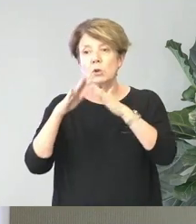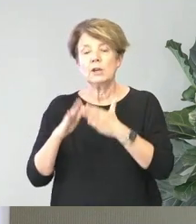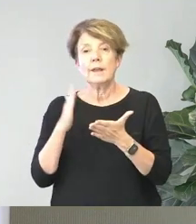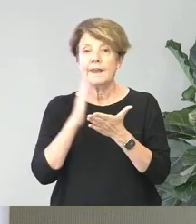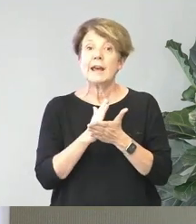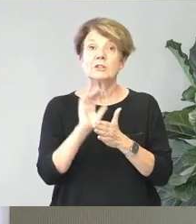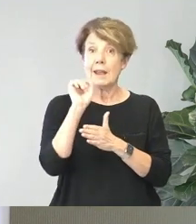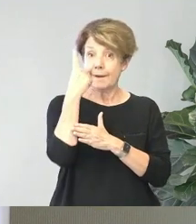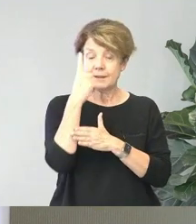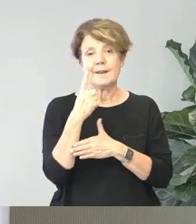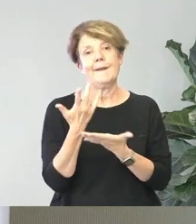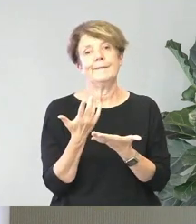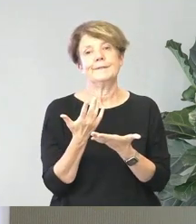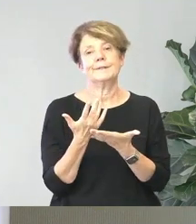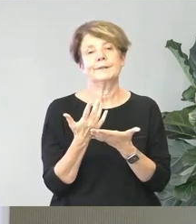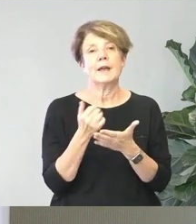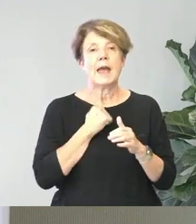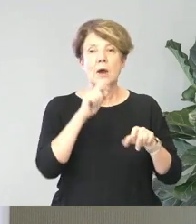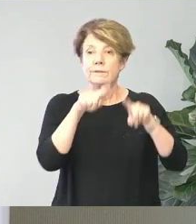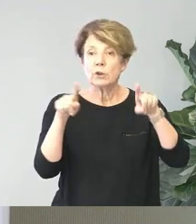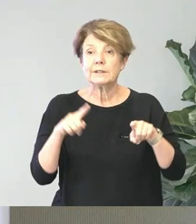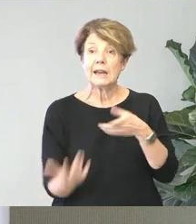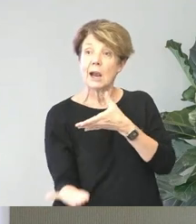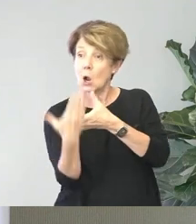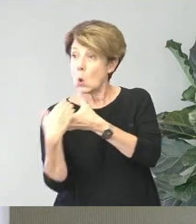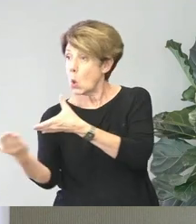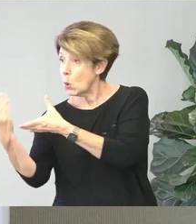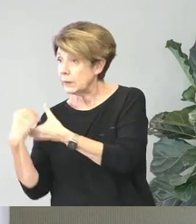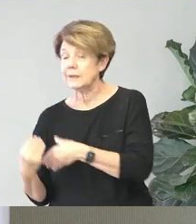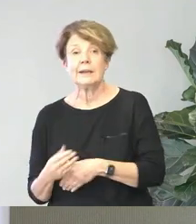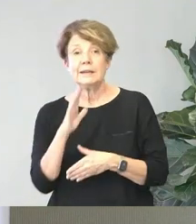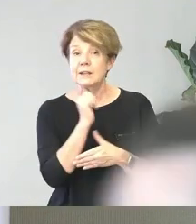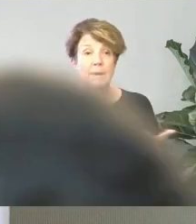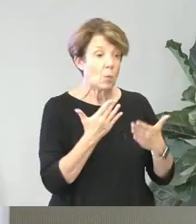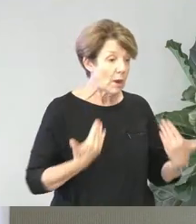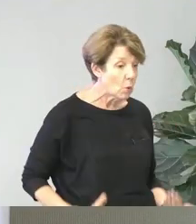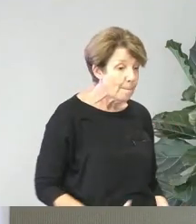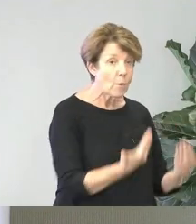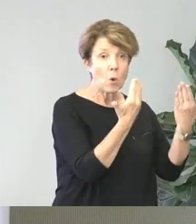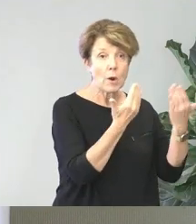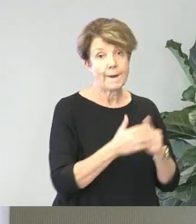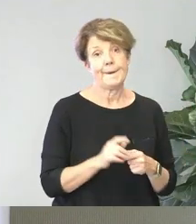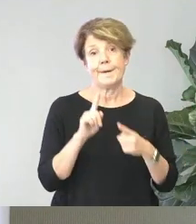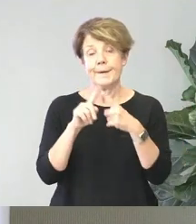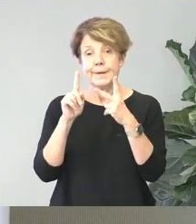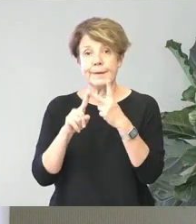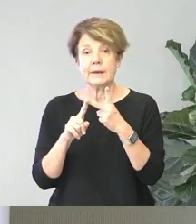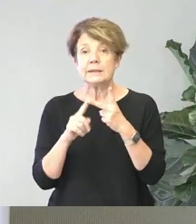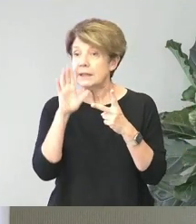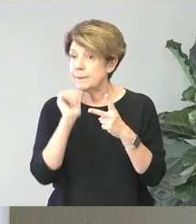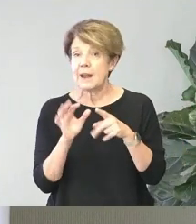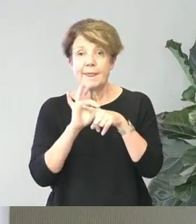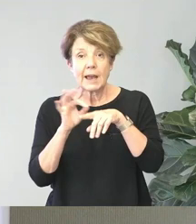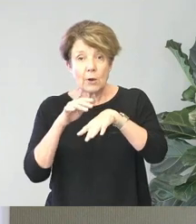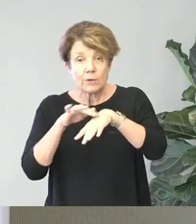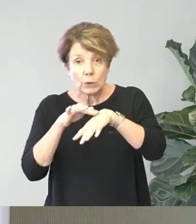appreciates our diversity and is inclusive, no matter what postcode you were born in, no matter the colour of your